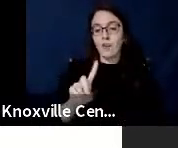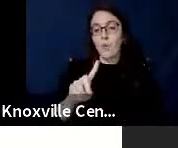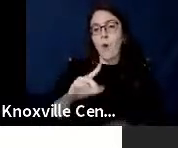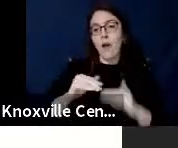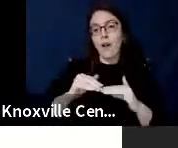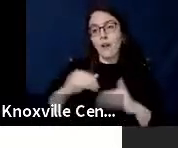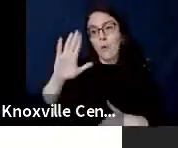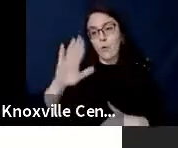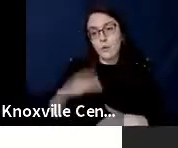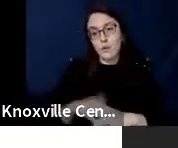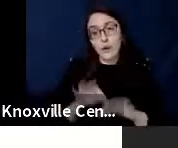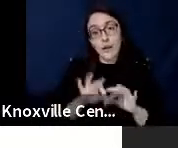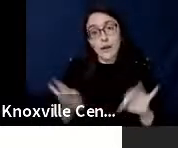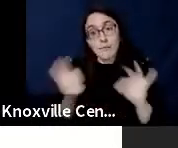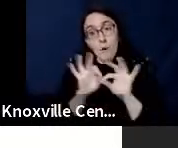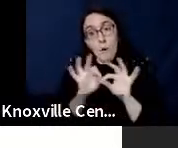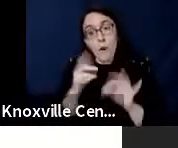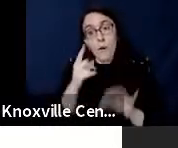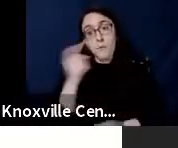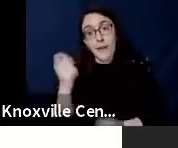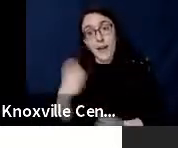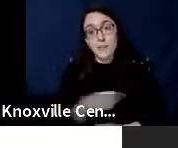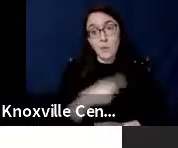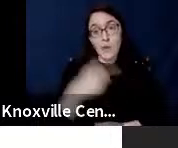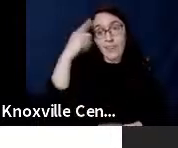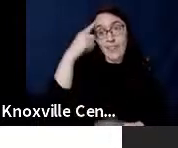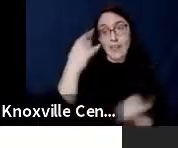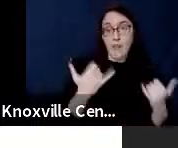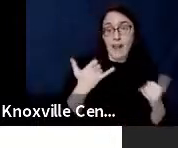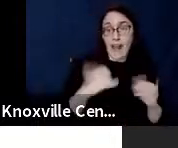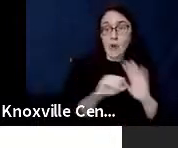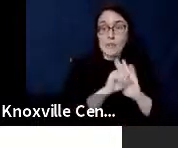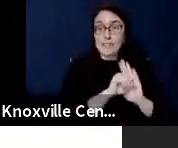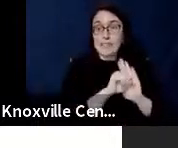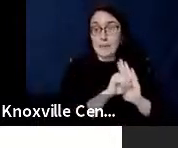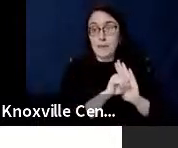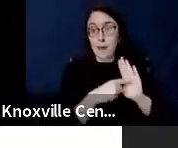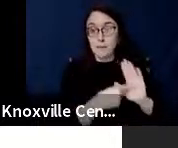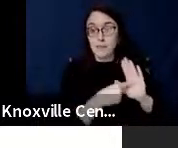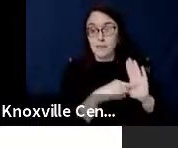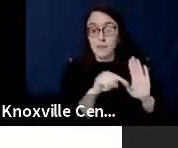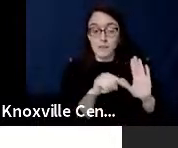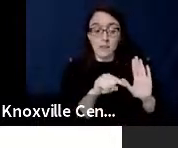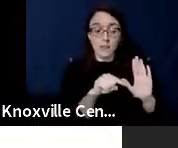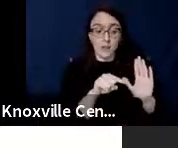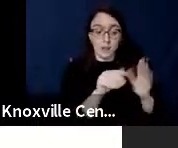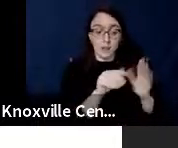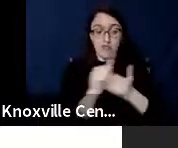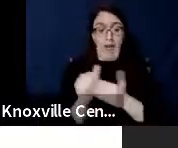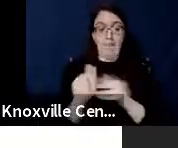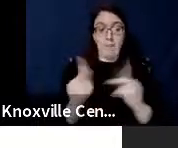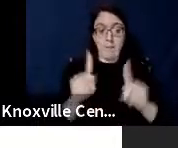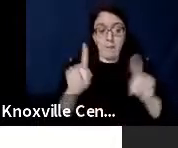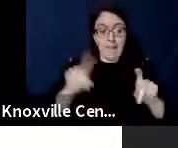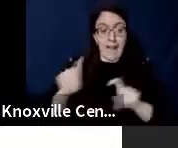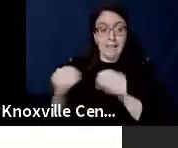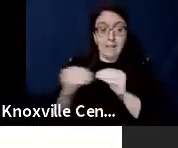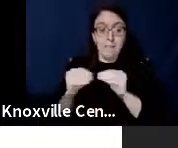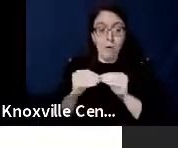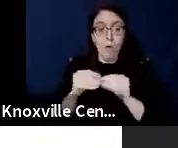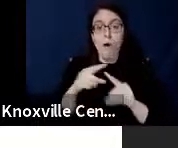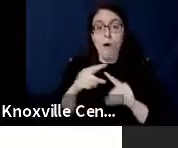reasons. We do think that at this point, symptoms are probably driving more testing than anything else. And we know age